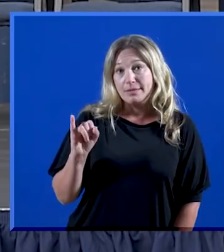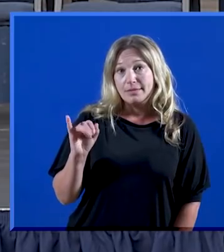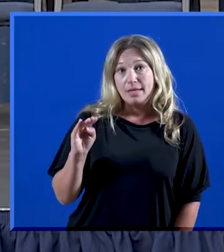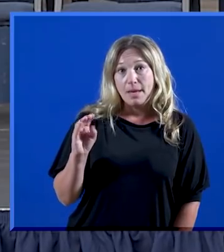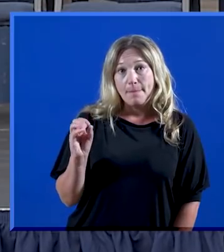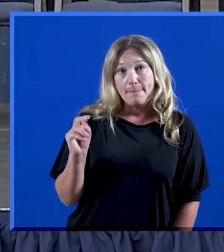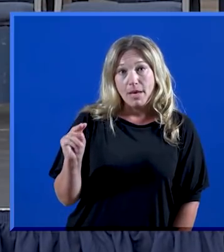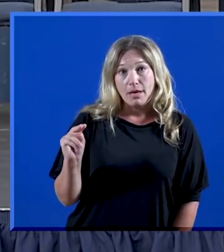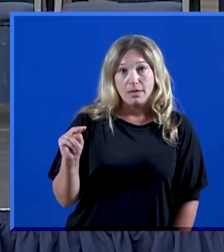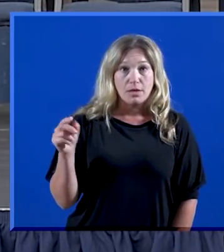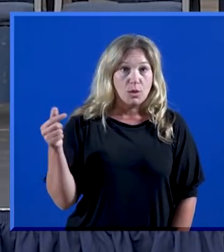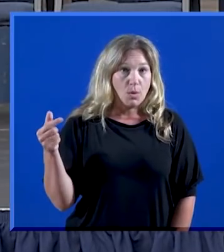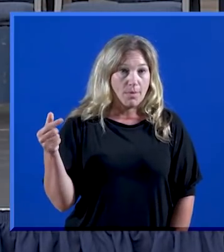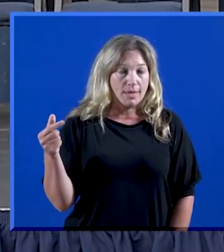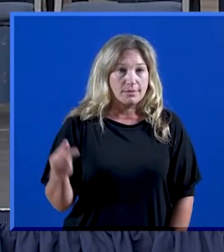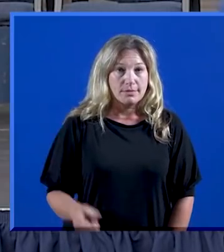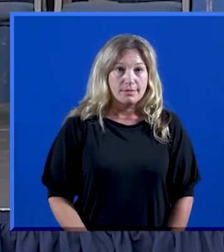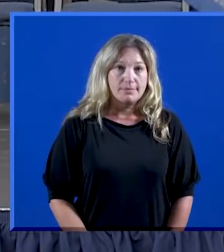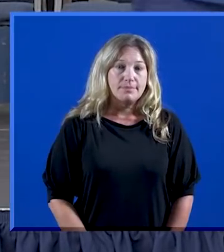Simon Gomez.